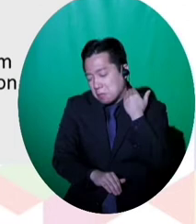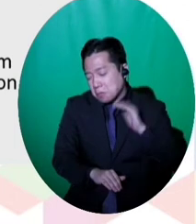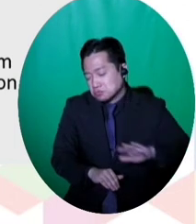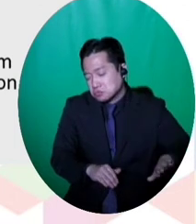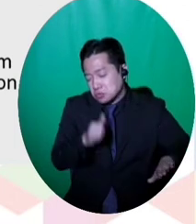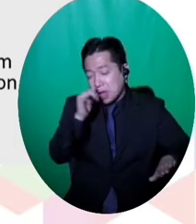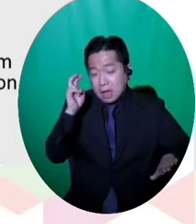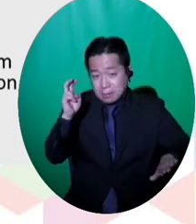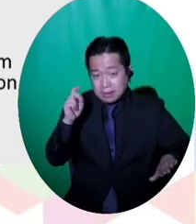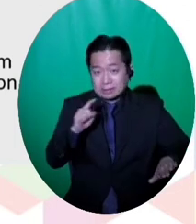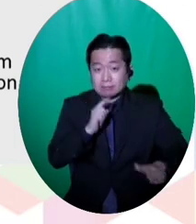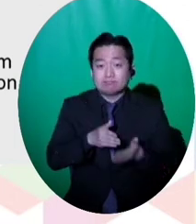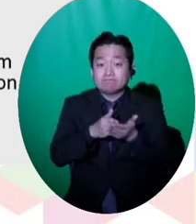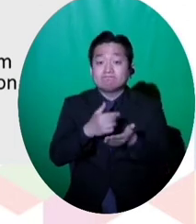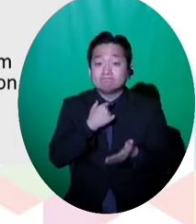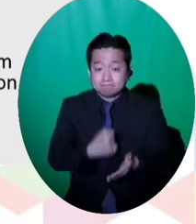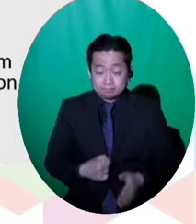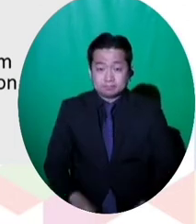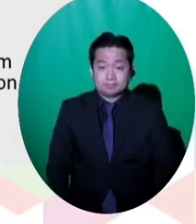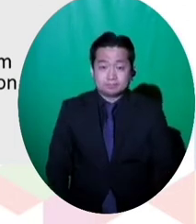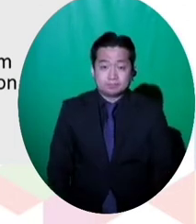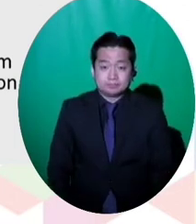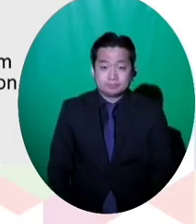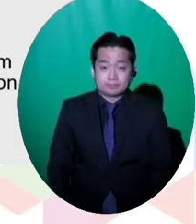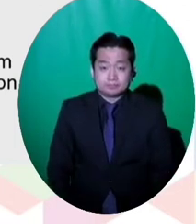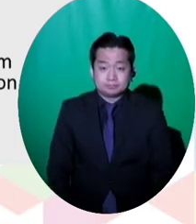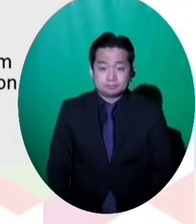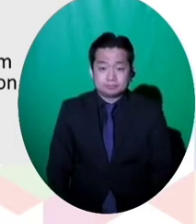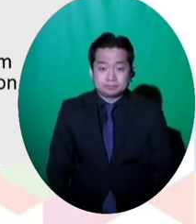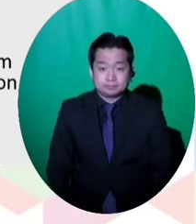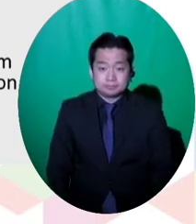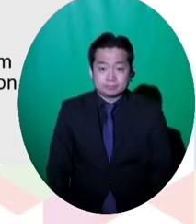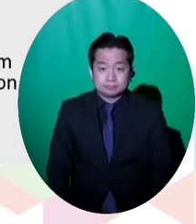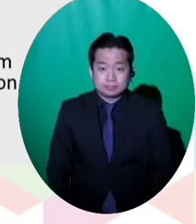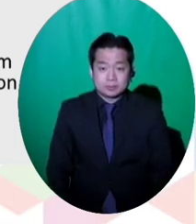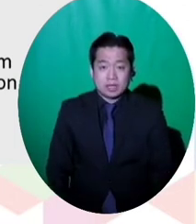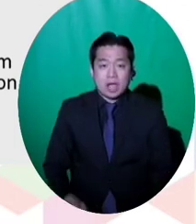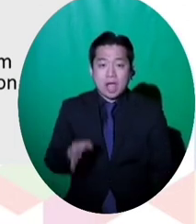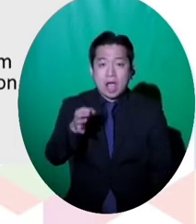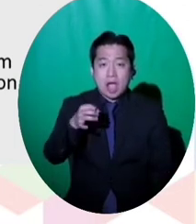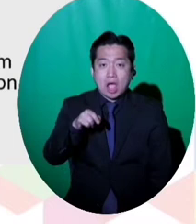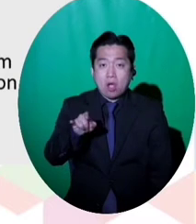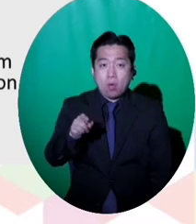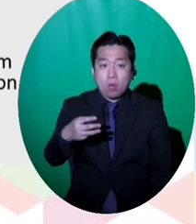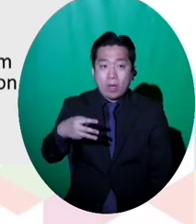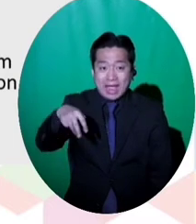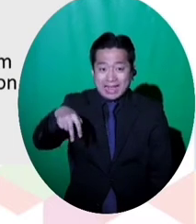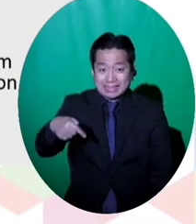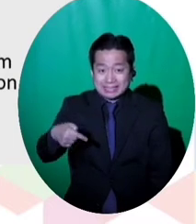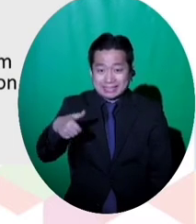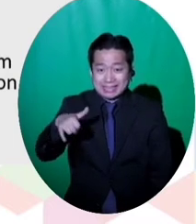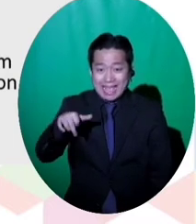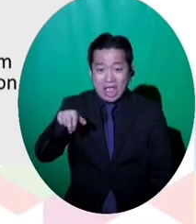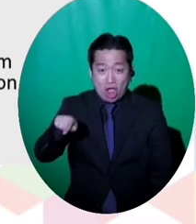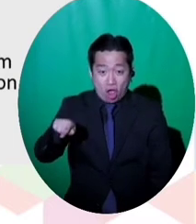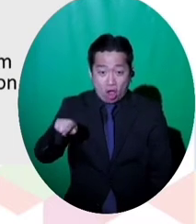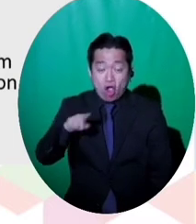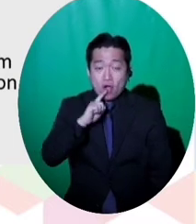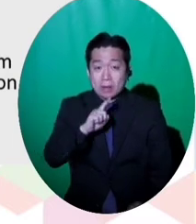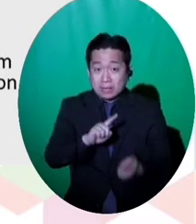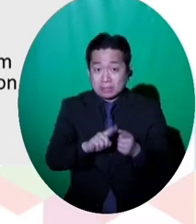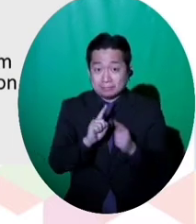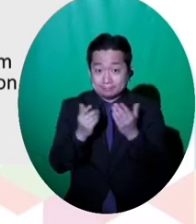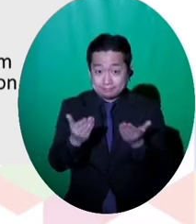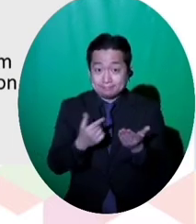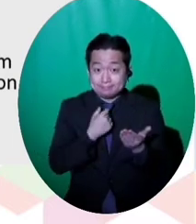is with wealth care. And I will argue that if we think about the problem in this way, then we